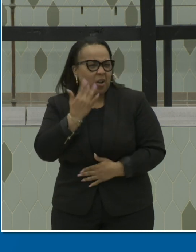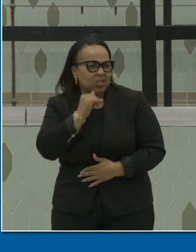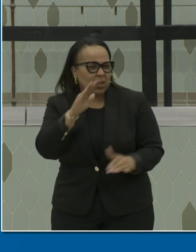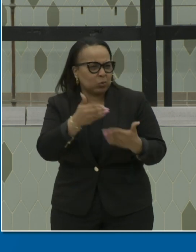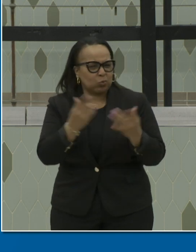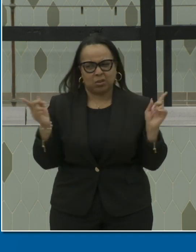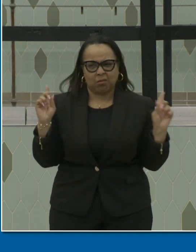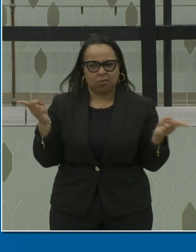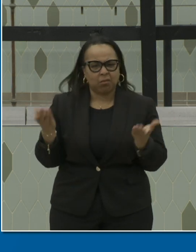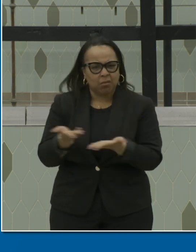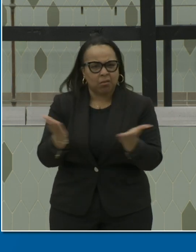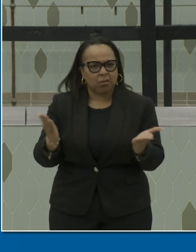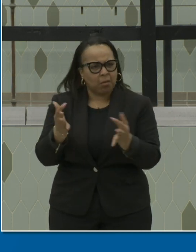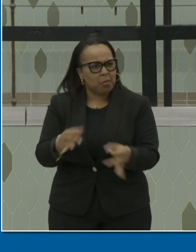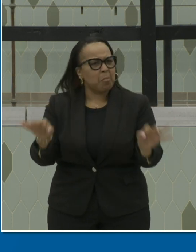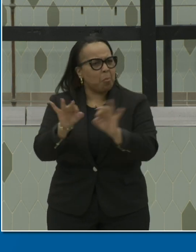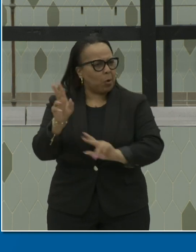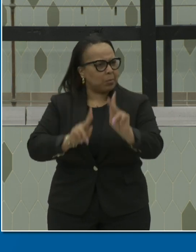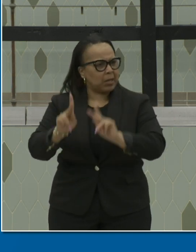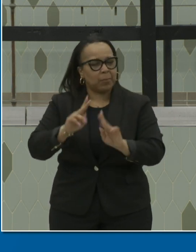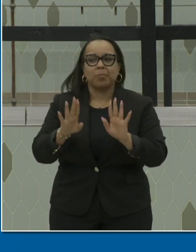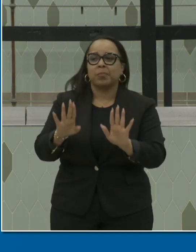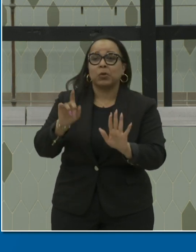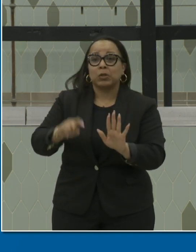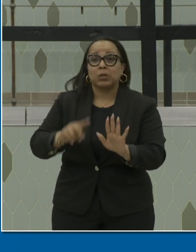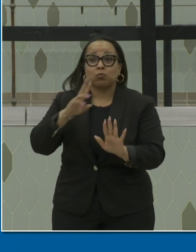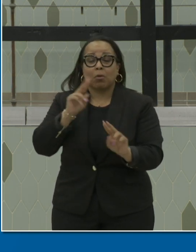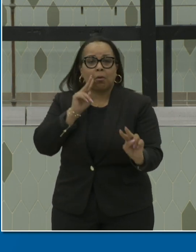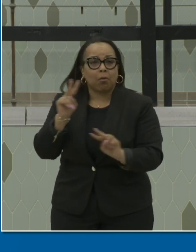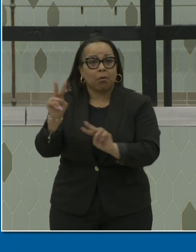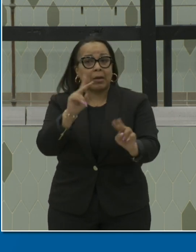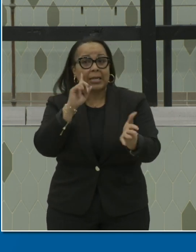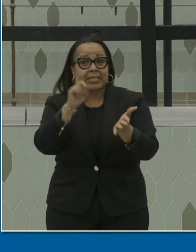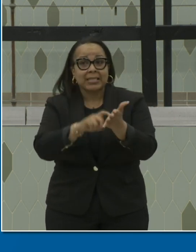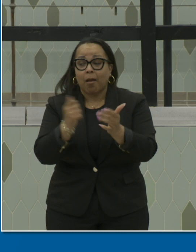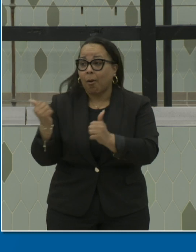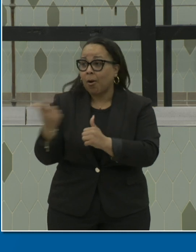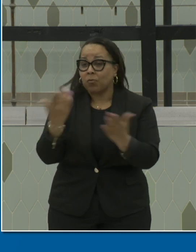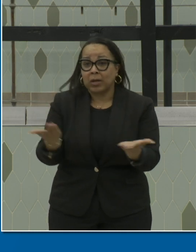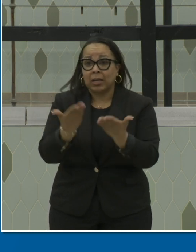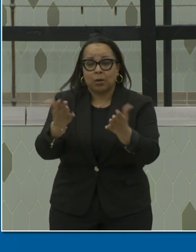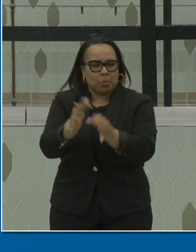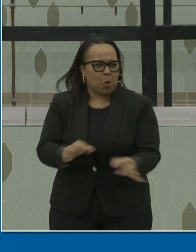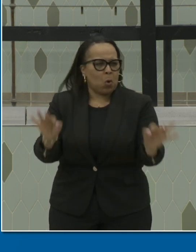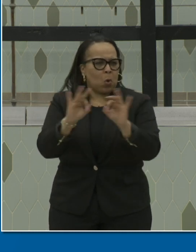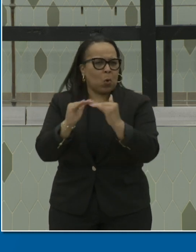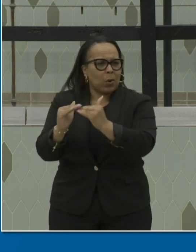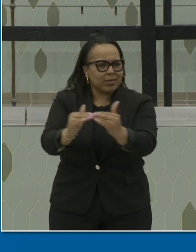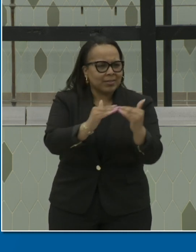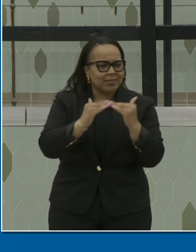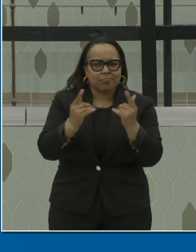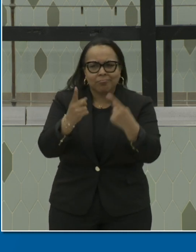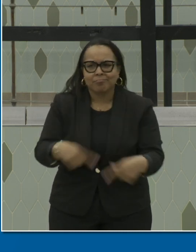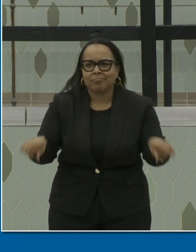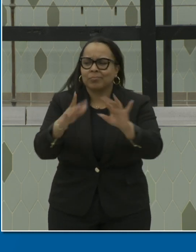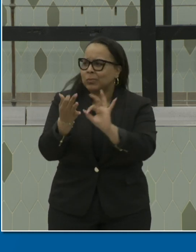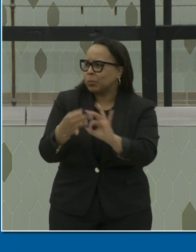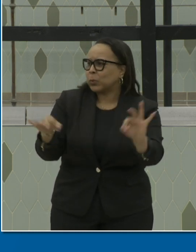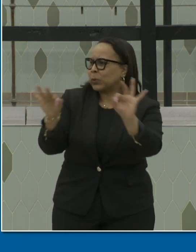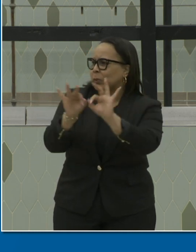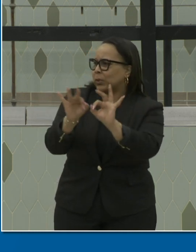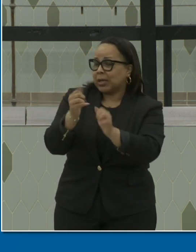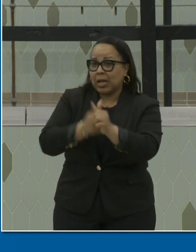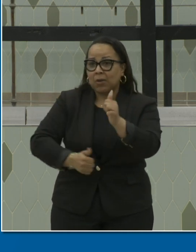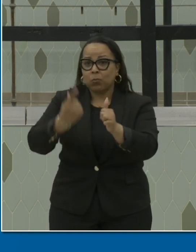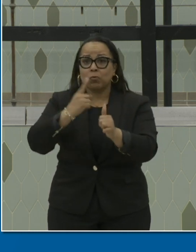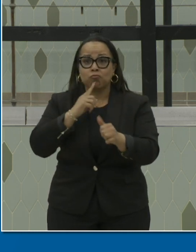introducing everyone? What about the important people? You need to look in this room and see that everyone in here is important. Everyone in here is important.